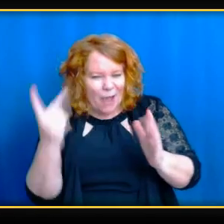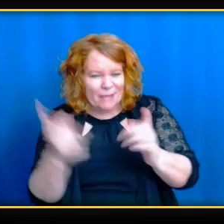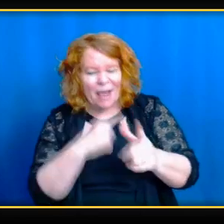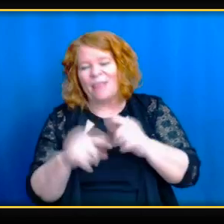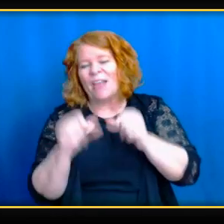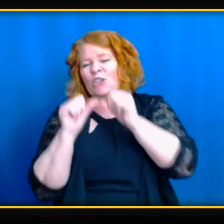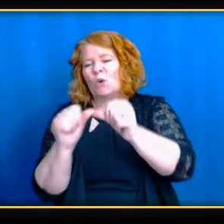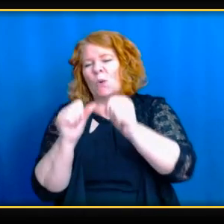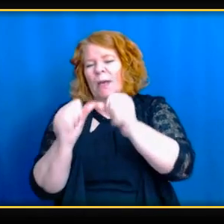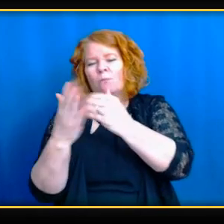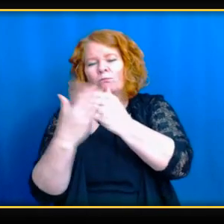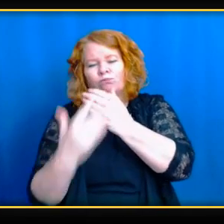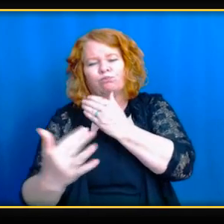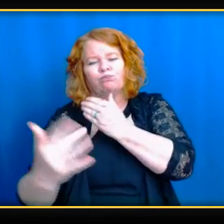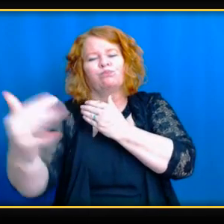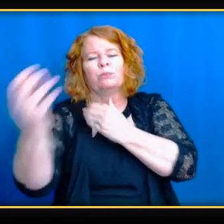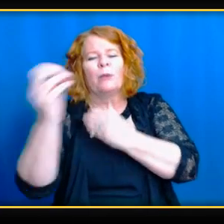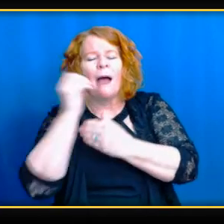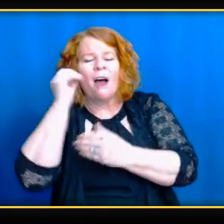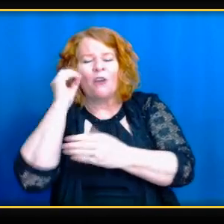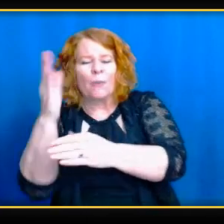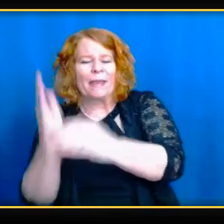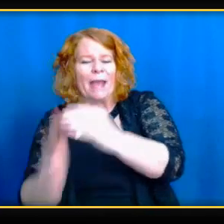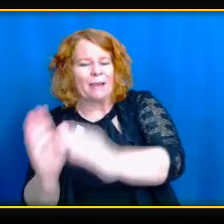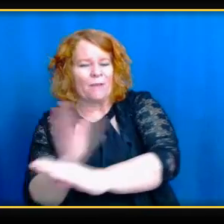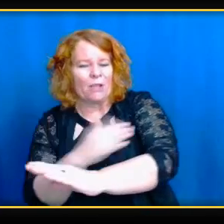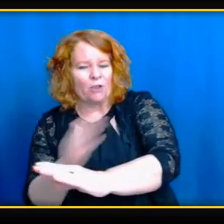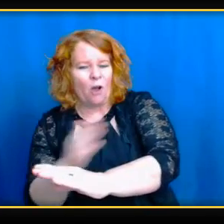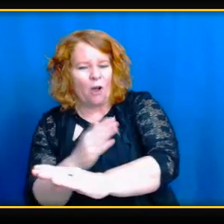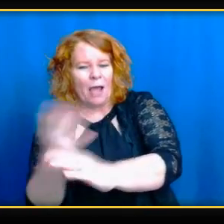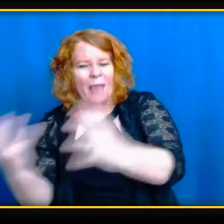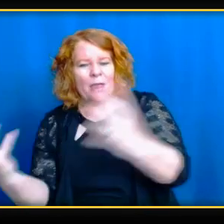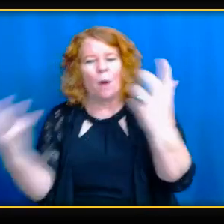home until the end of the song, and we will end together.